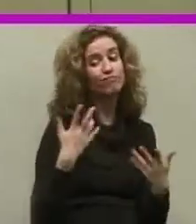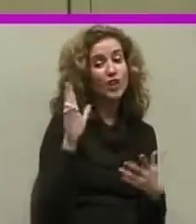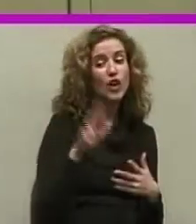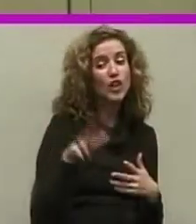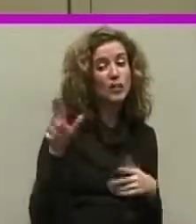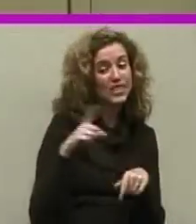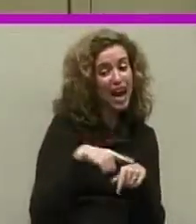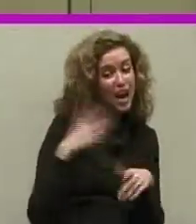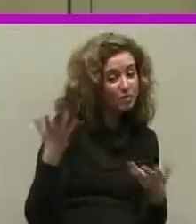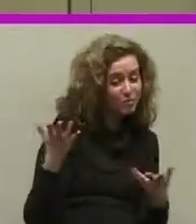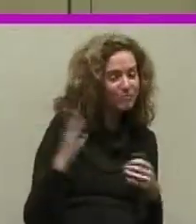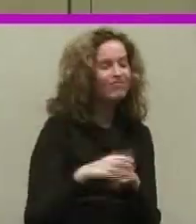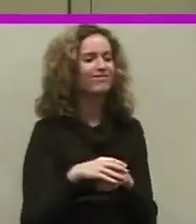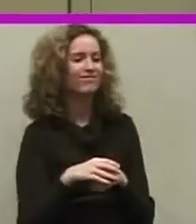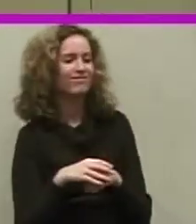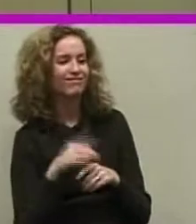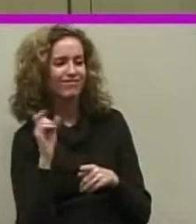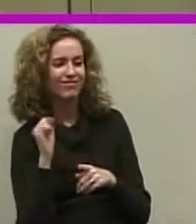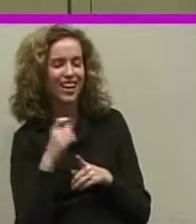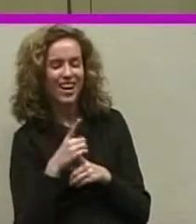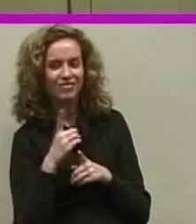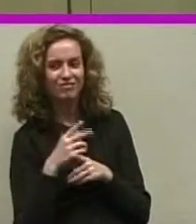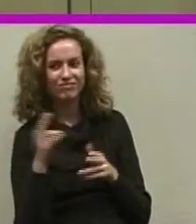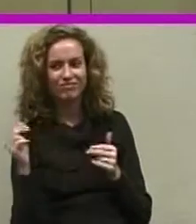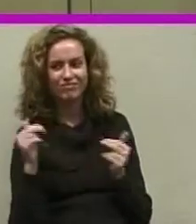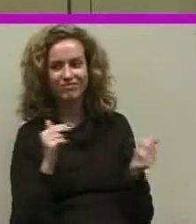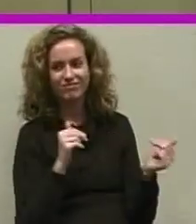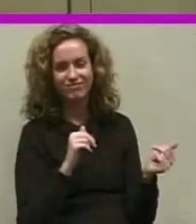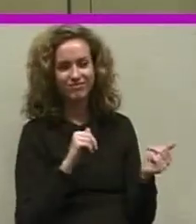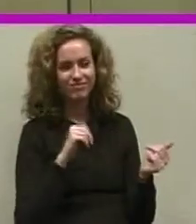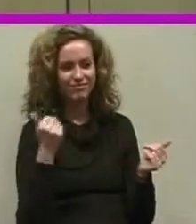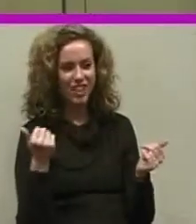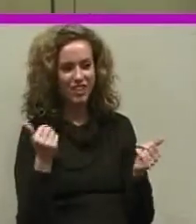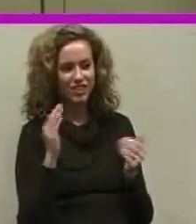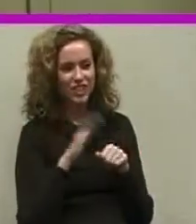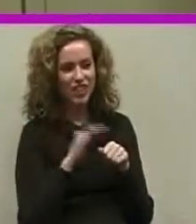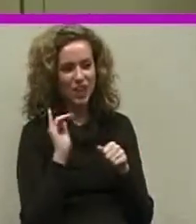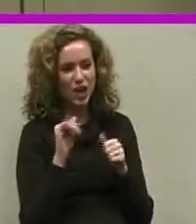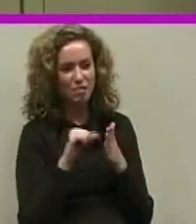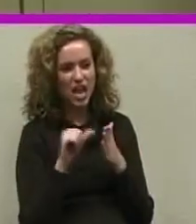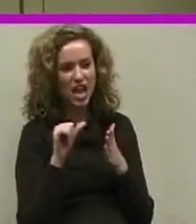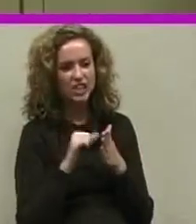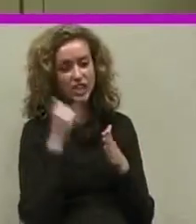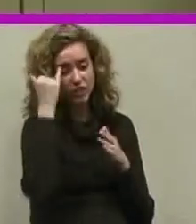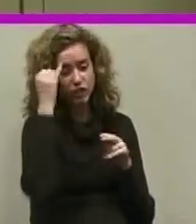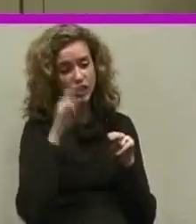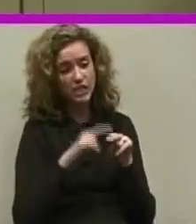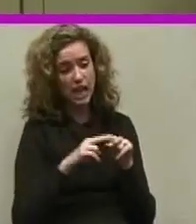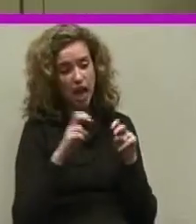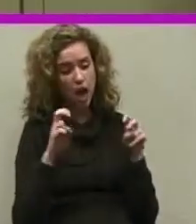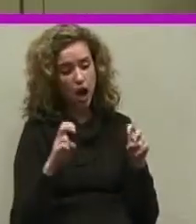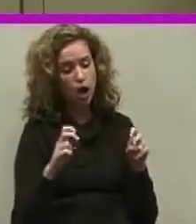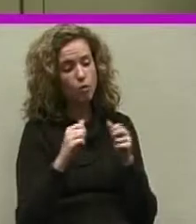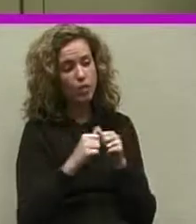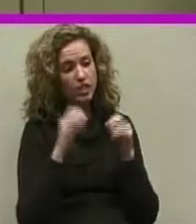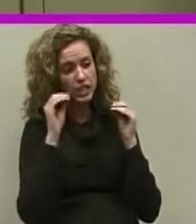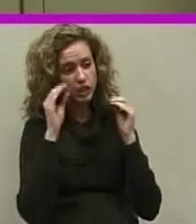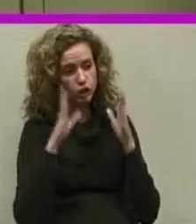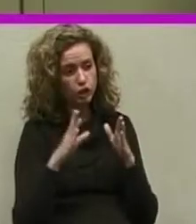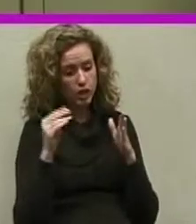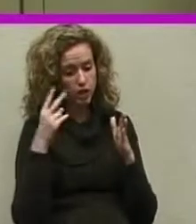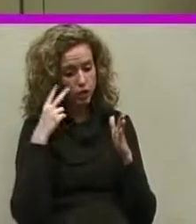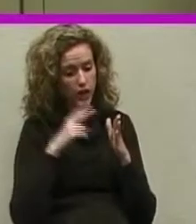Yeah. Okay, on this page. You would sit down with some of your teachers and you had a page like this. You think